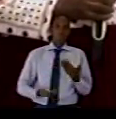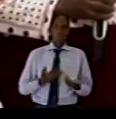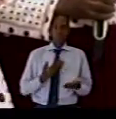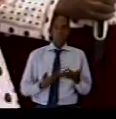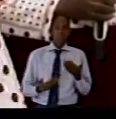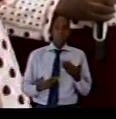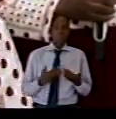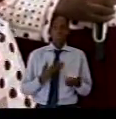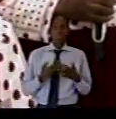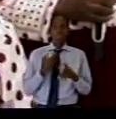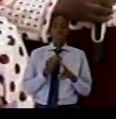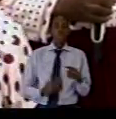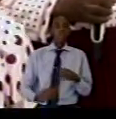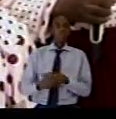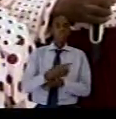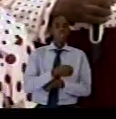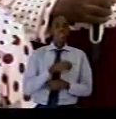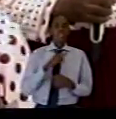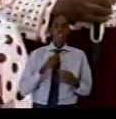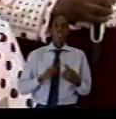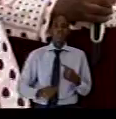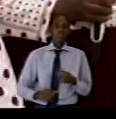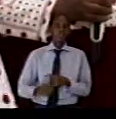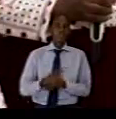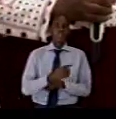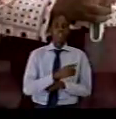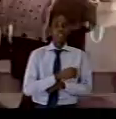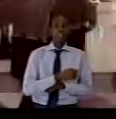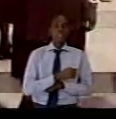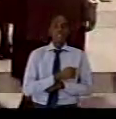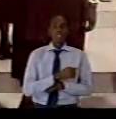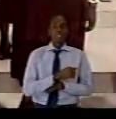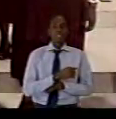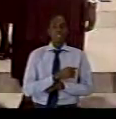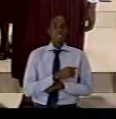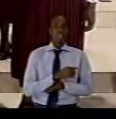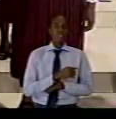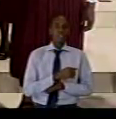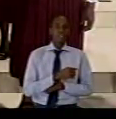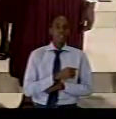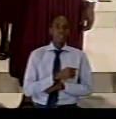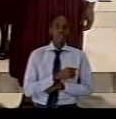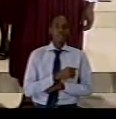may, from day to day.